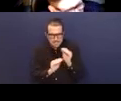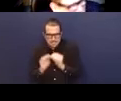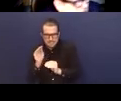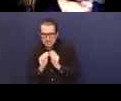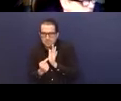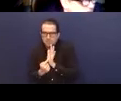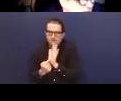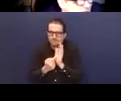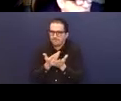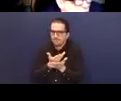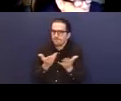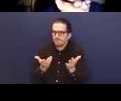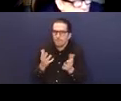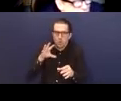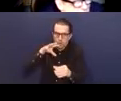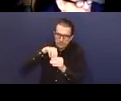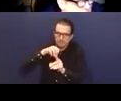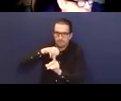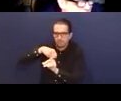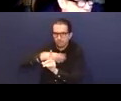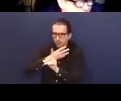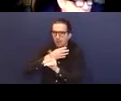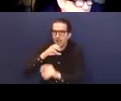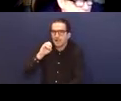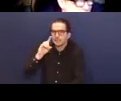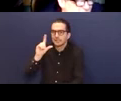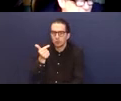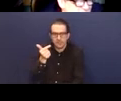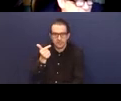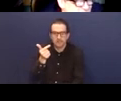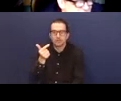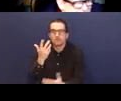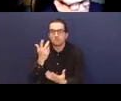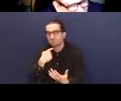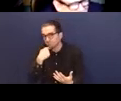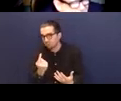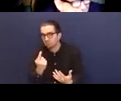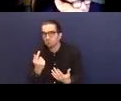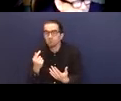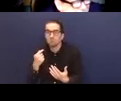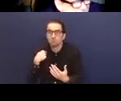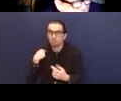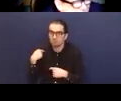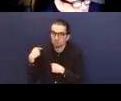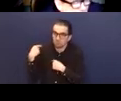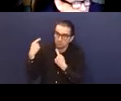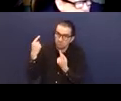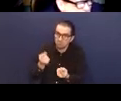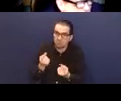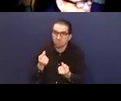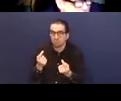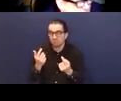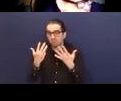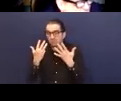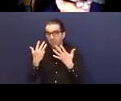this point in the air. What happened when the Millennium Development Goals that we started in 1990 weren't